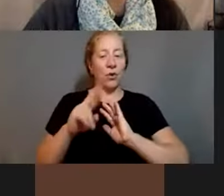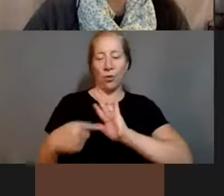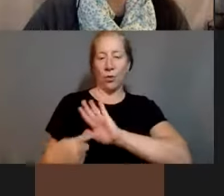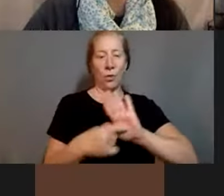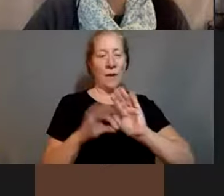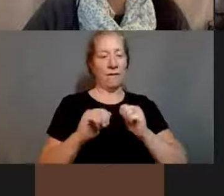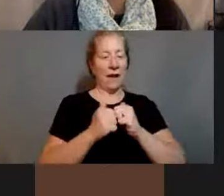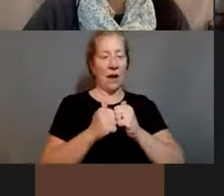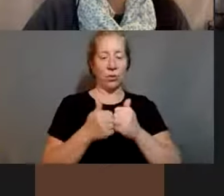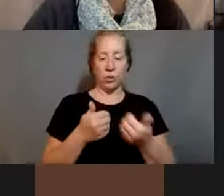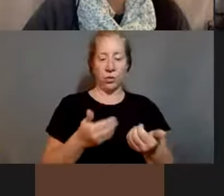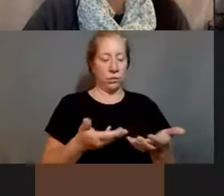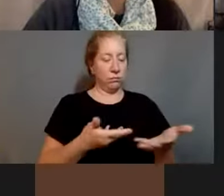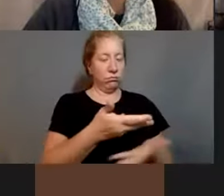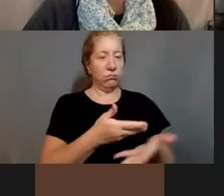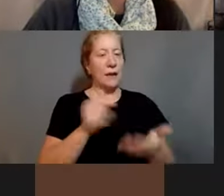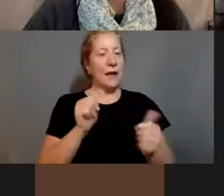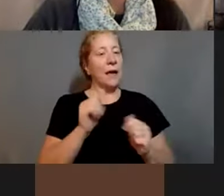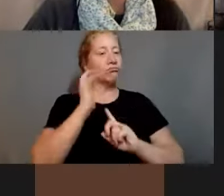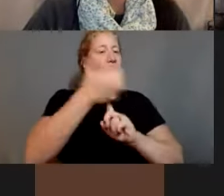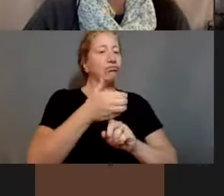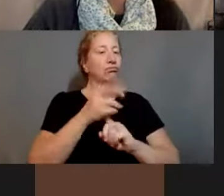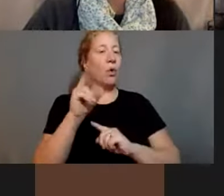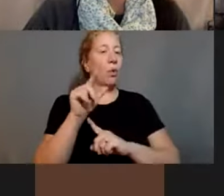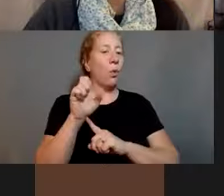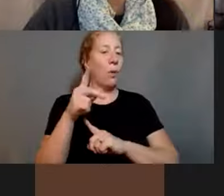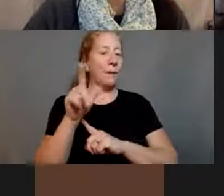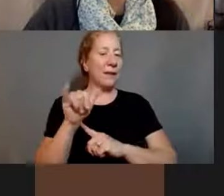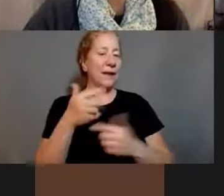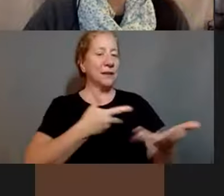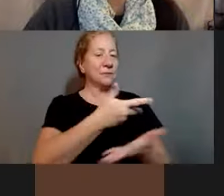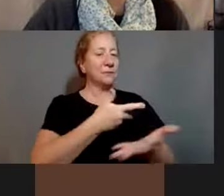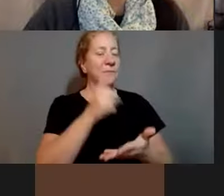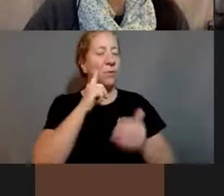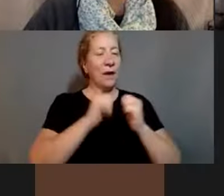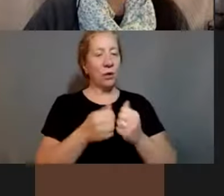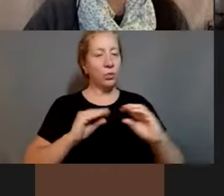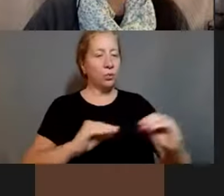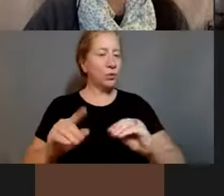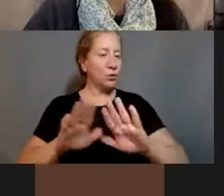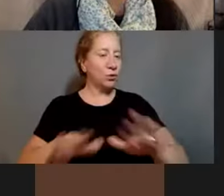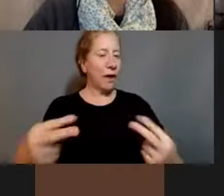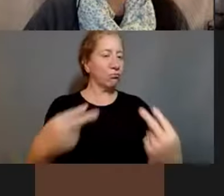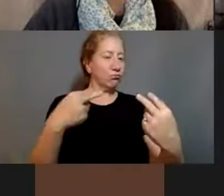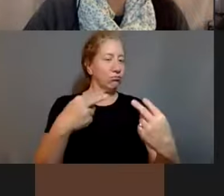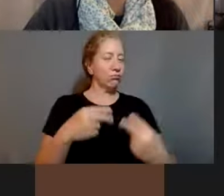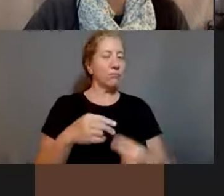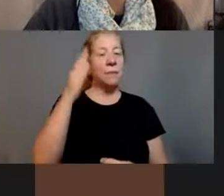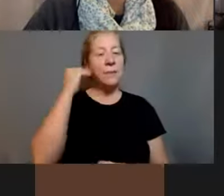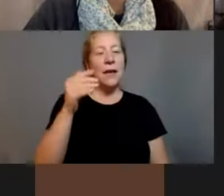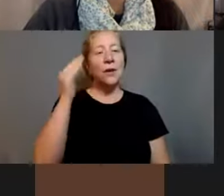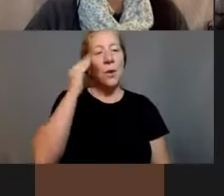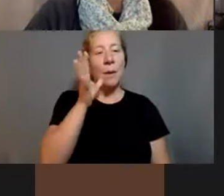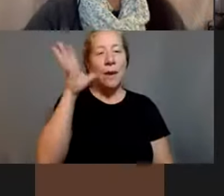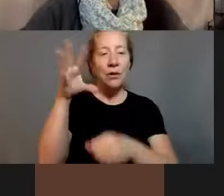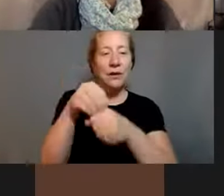do this, and wondered if you had some thoughts, because I feel like parents are, they're on PTAs